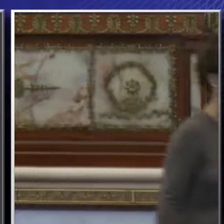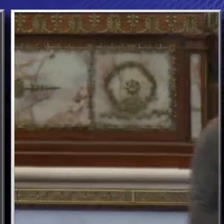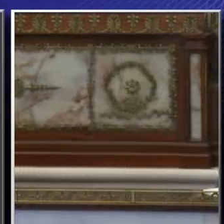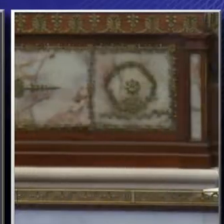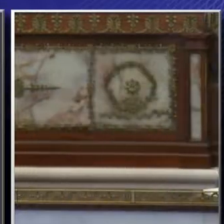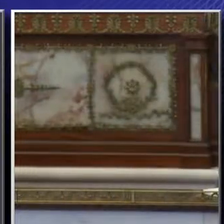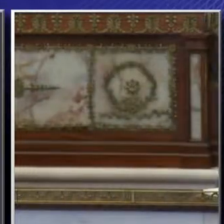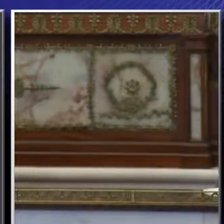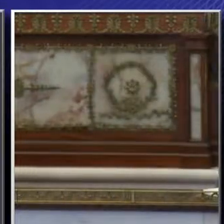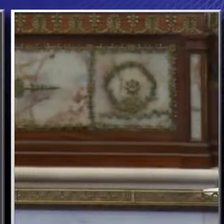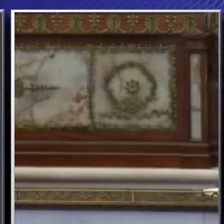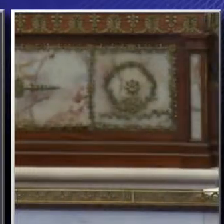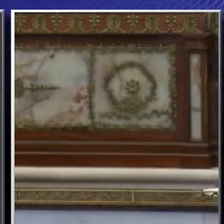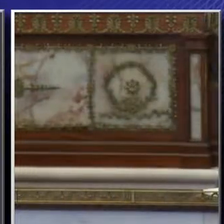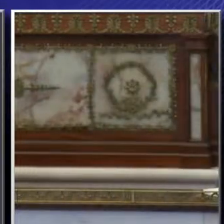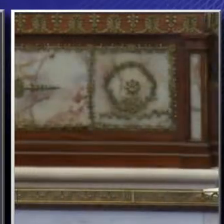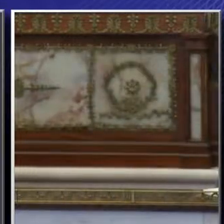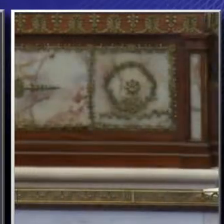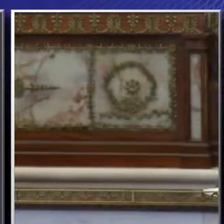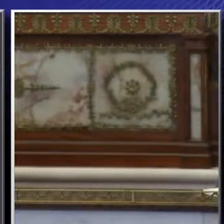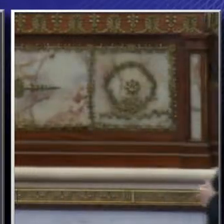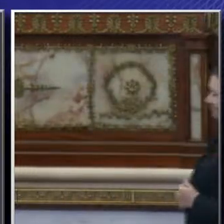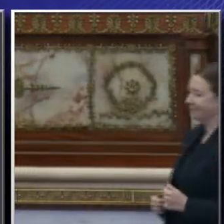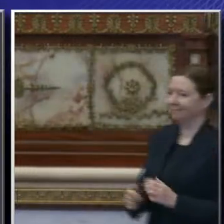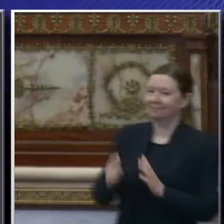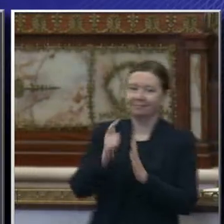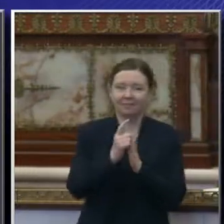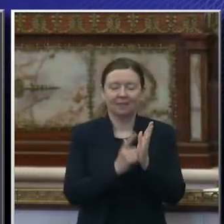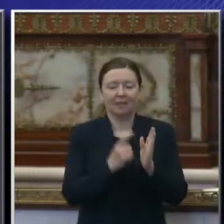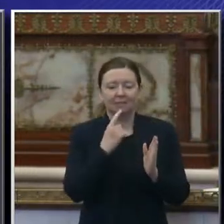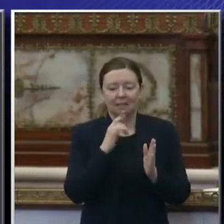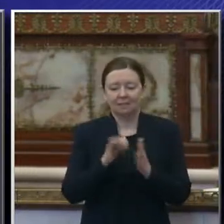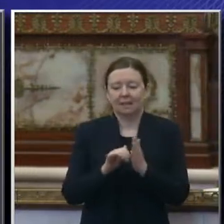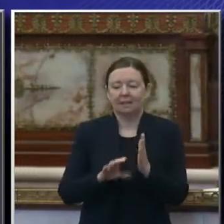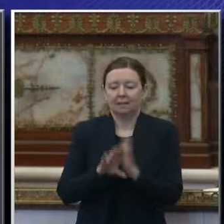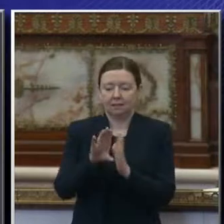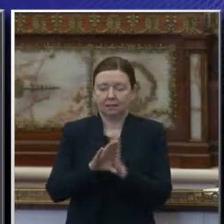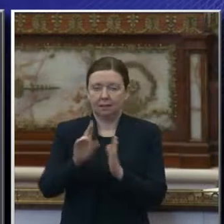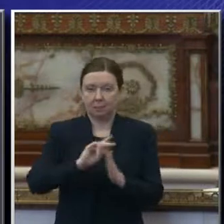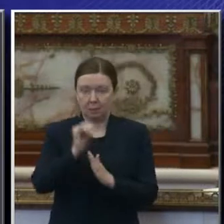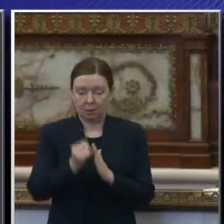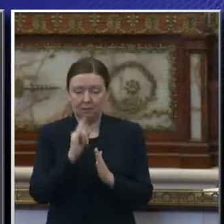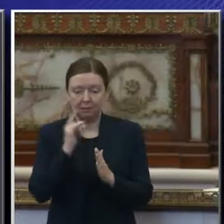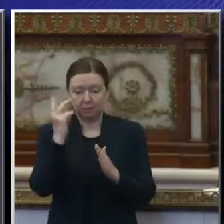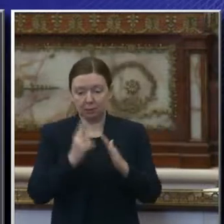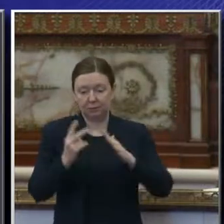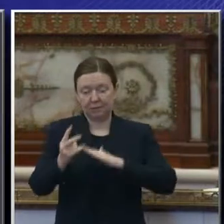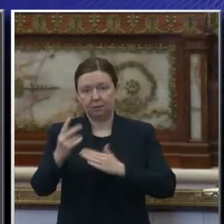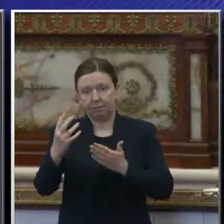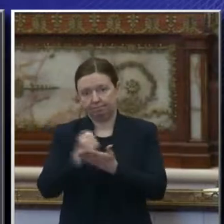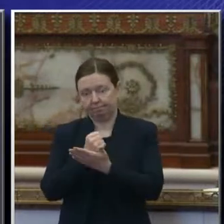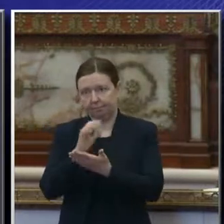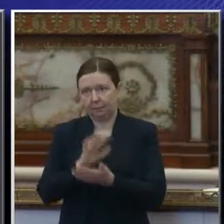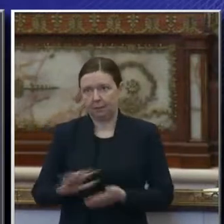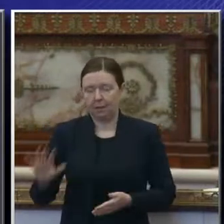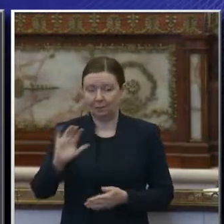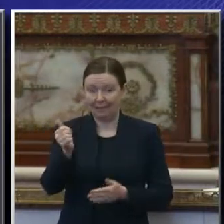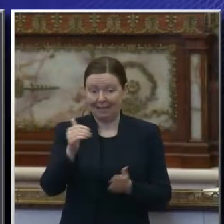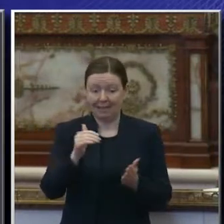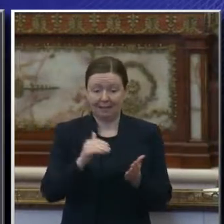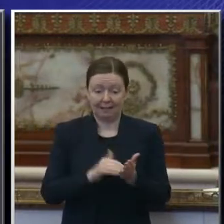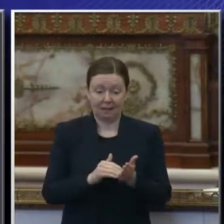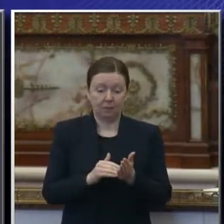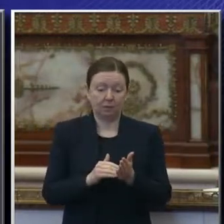So the legislation stipulates that the redevelopment project, that the redevelopment is projected to generate about 10,000